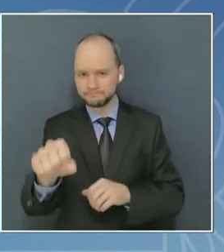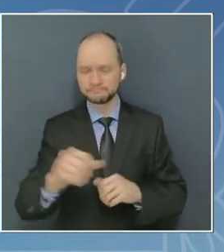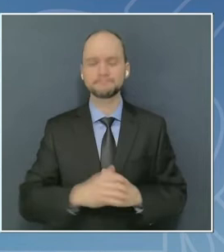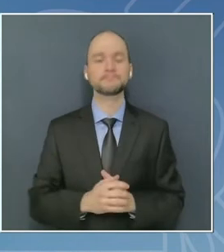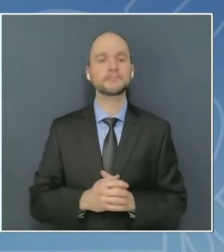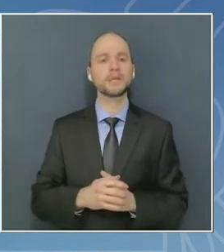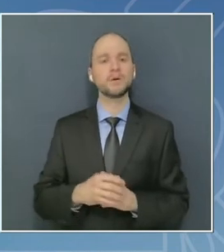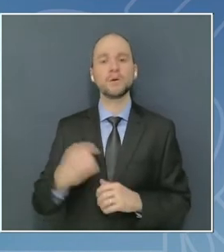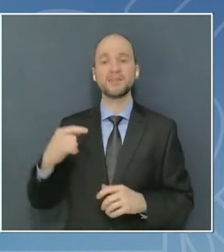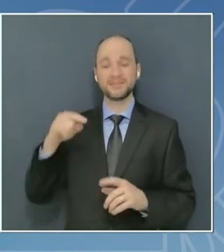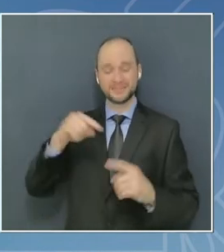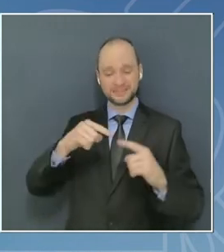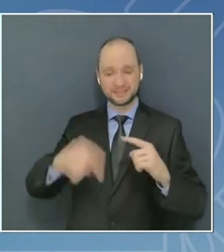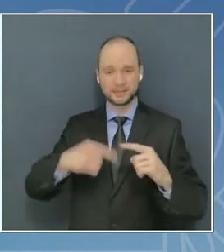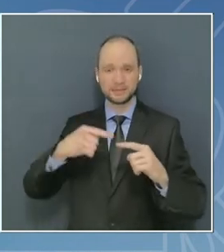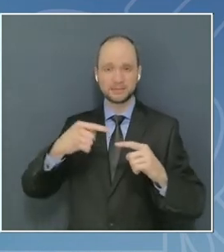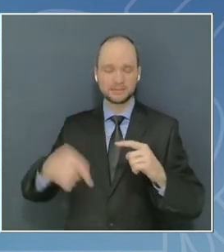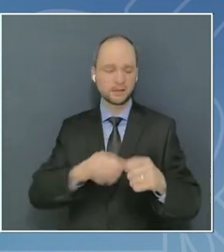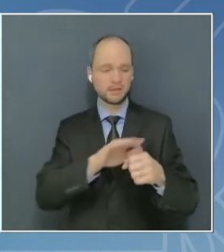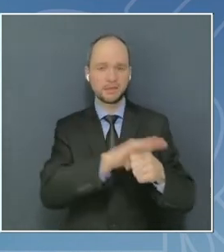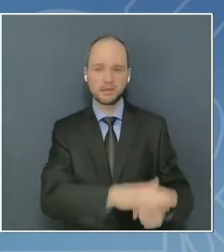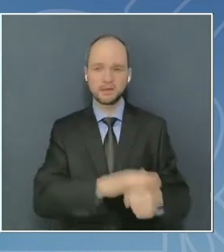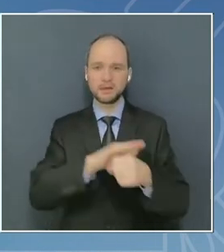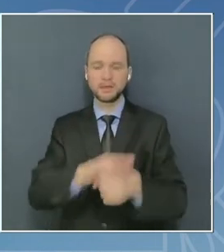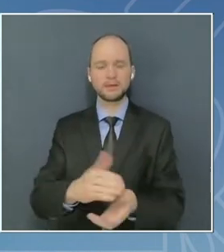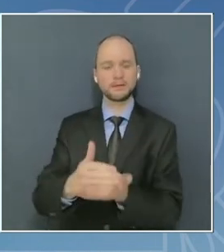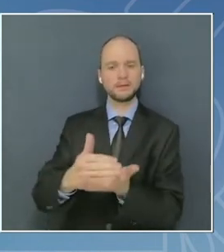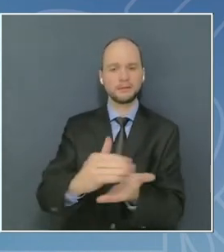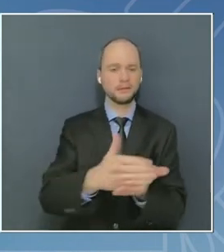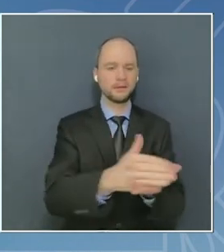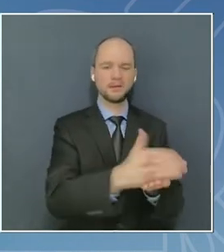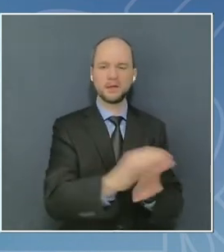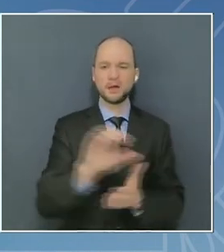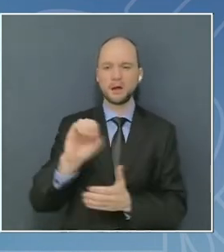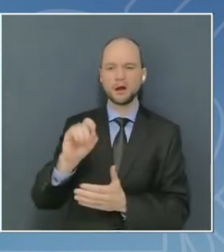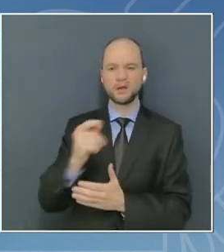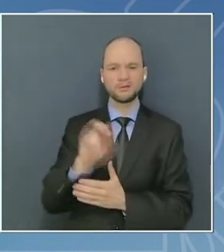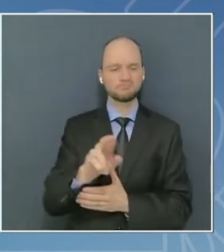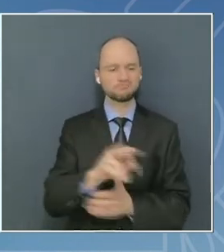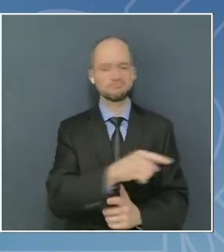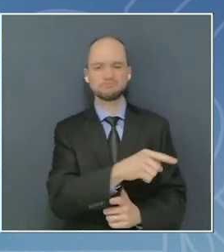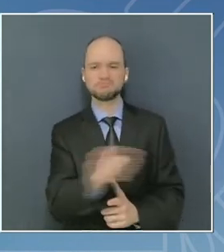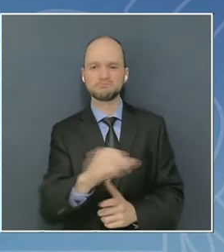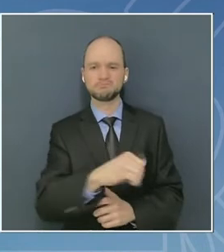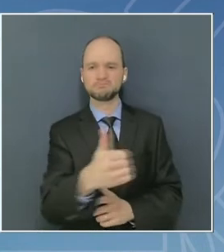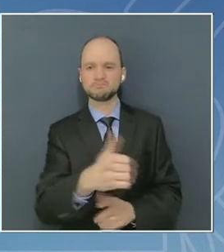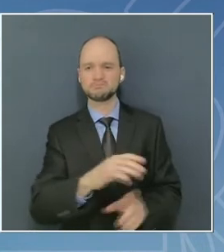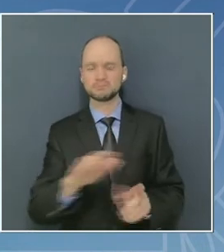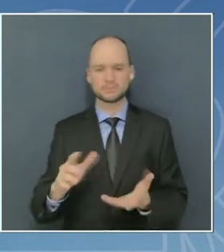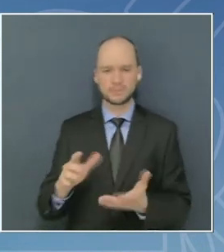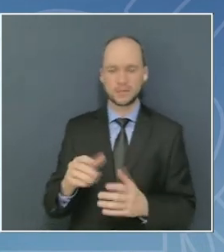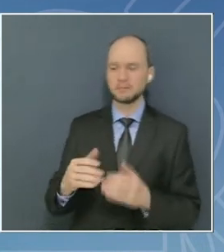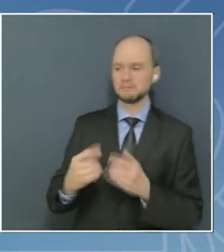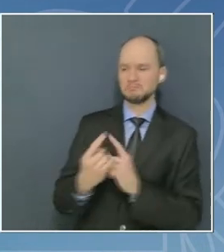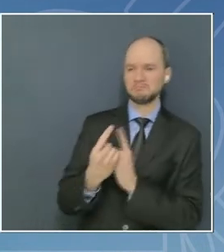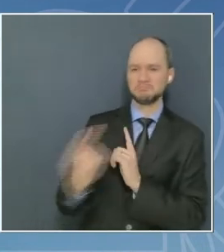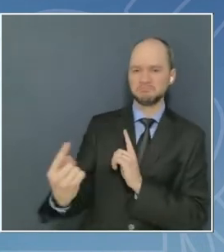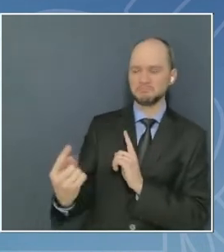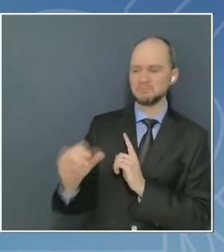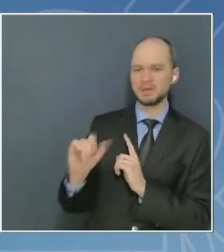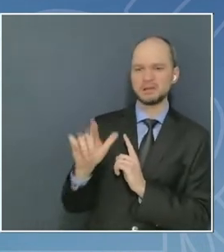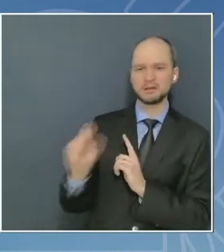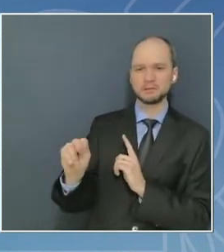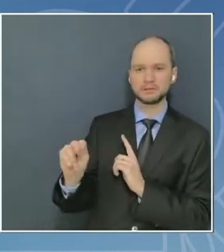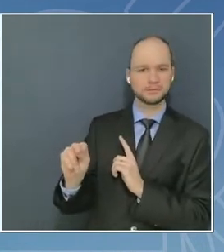cycle of discrimination, otherization, alienation. It is long, long past time to stop casting off the AANHPI community